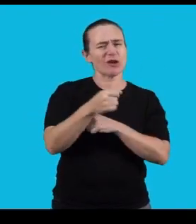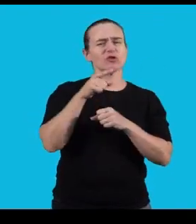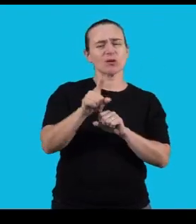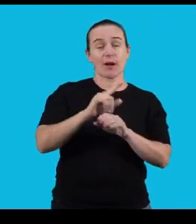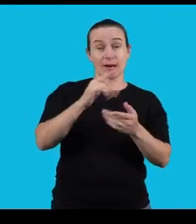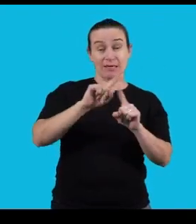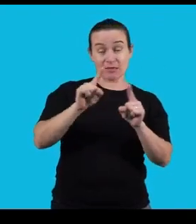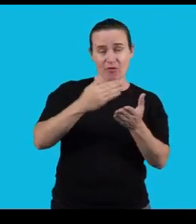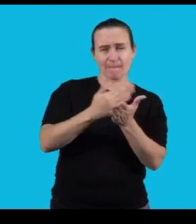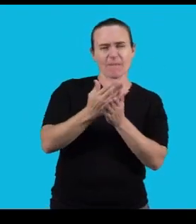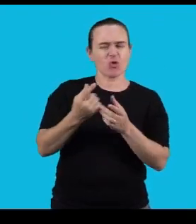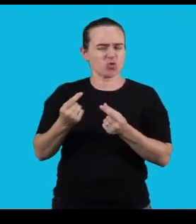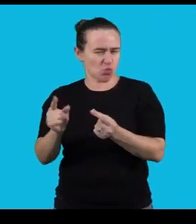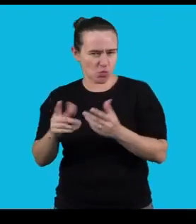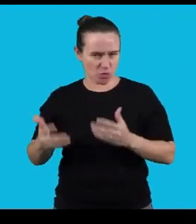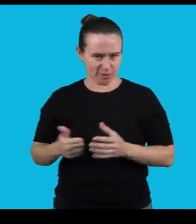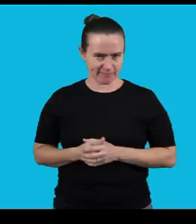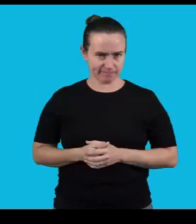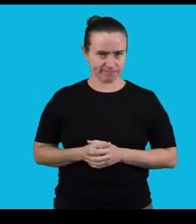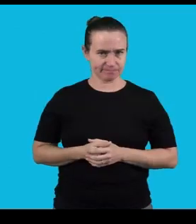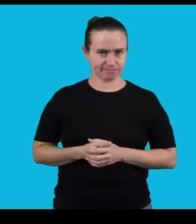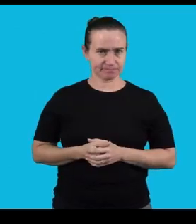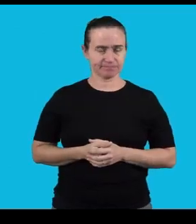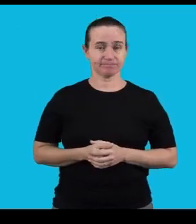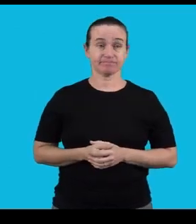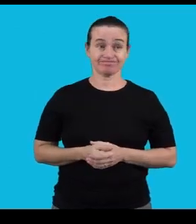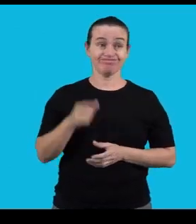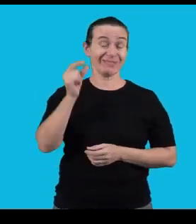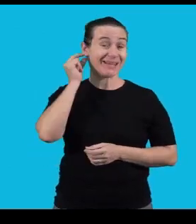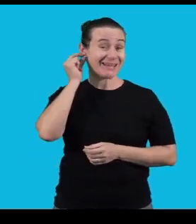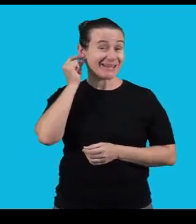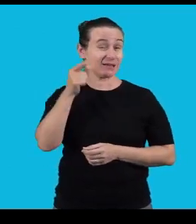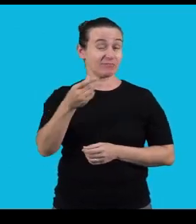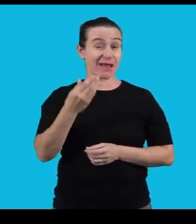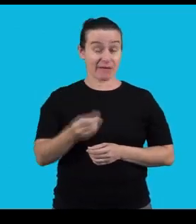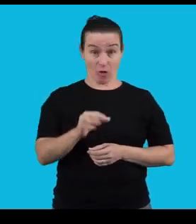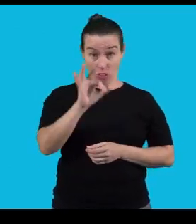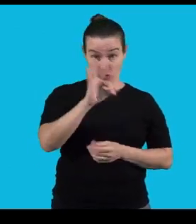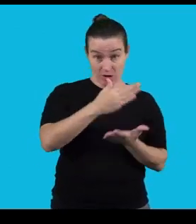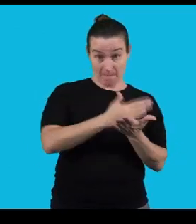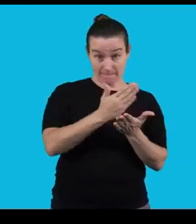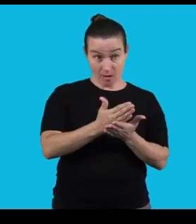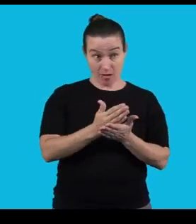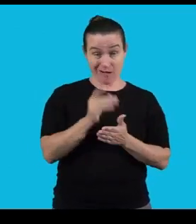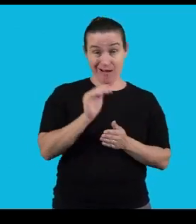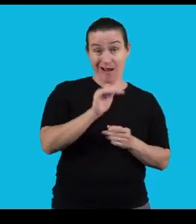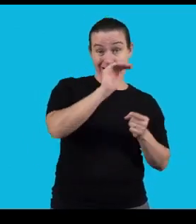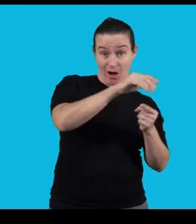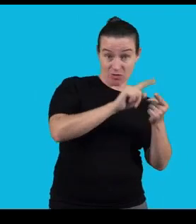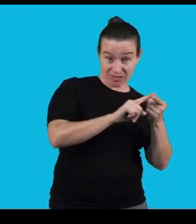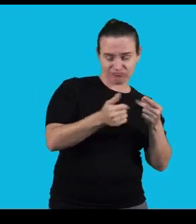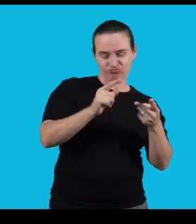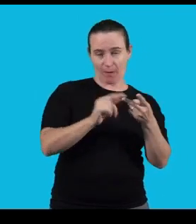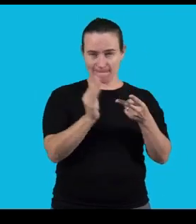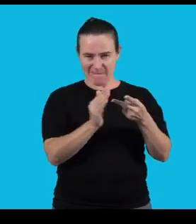structure and function of different parts. So the ear is made up of three parts, which is the